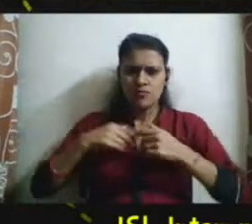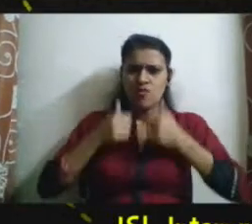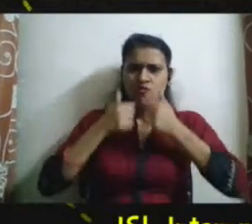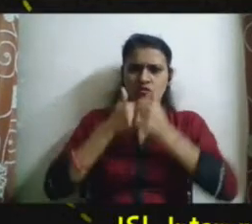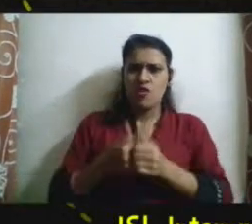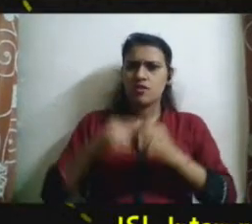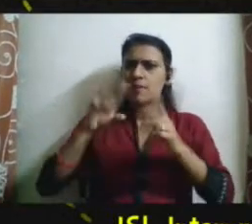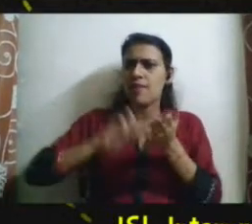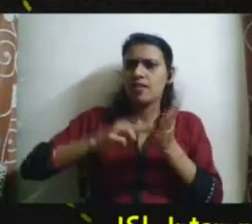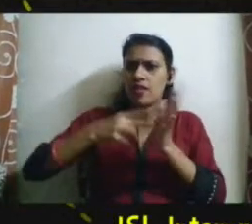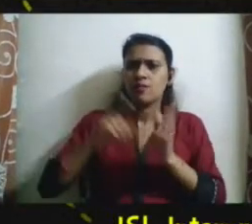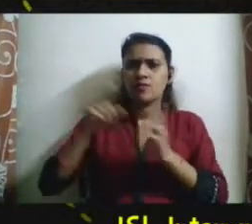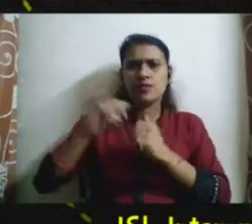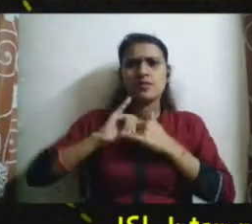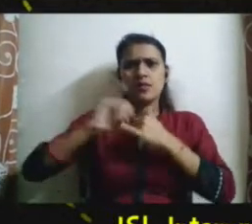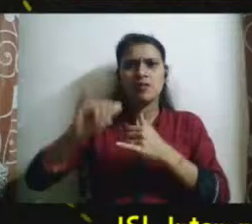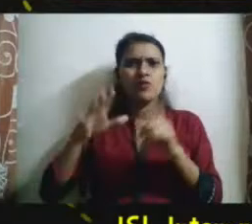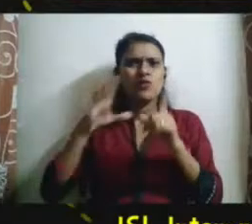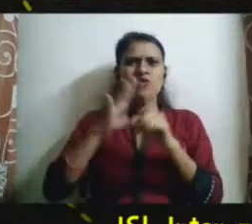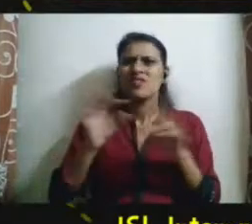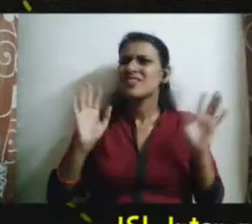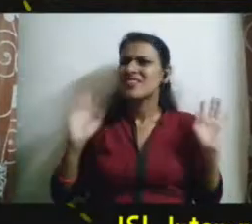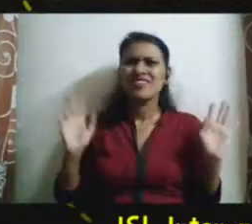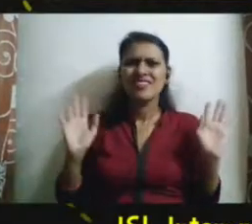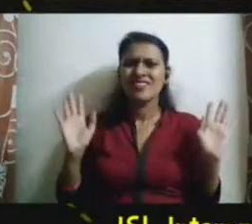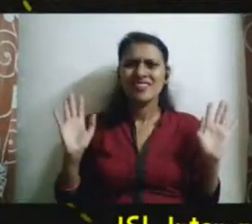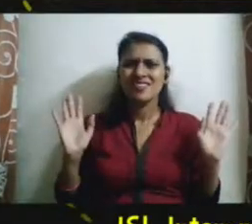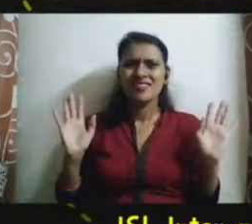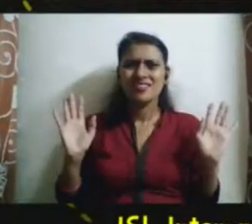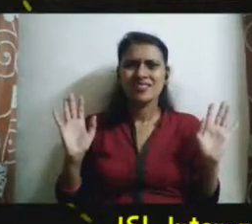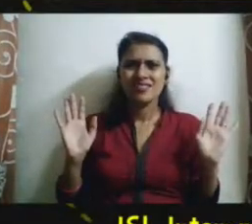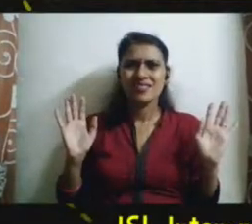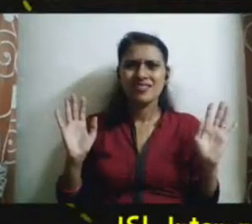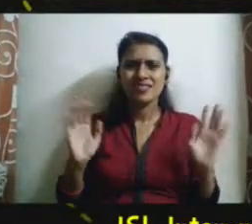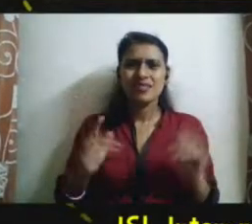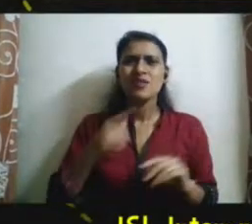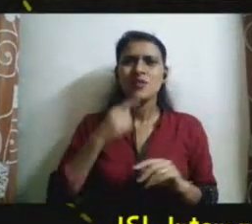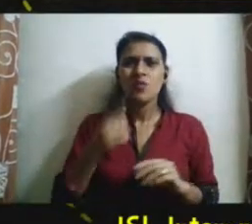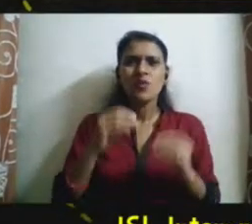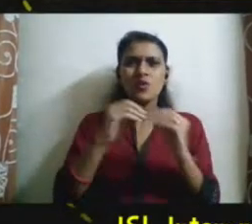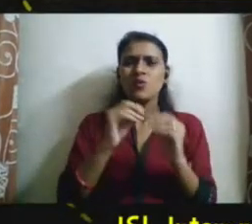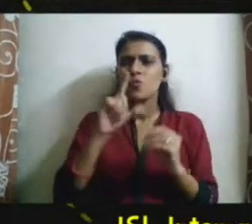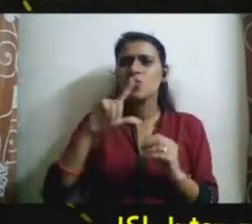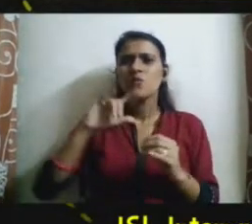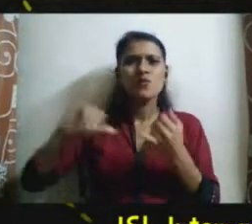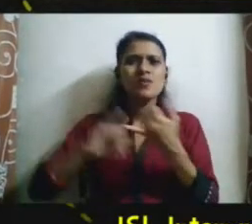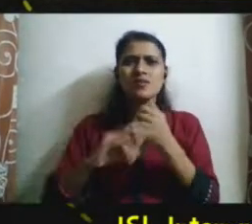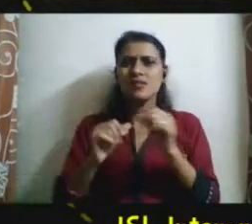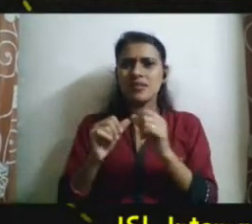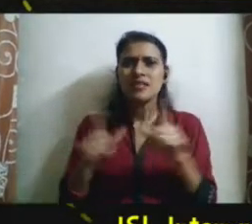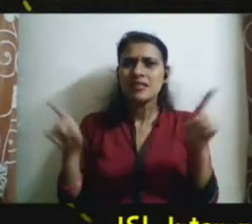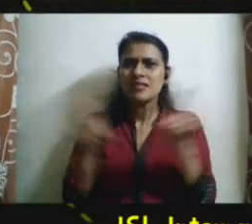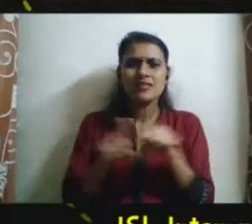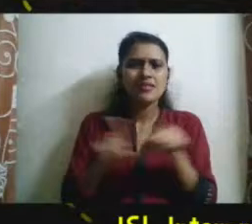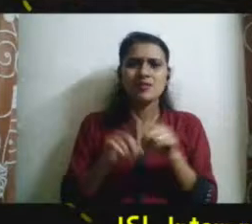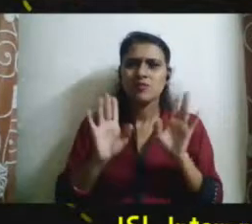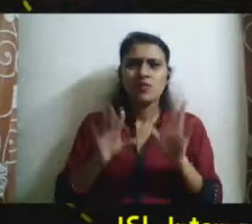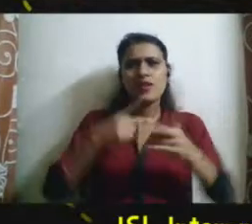we consider bullseye. So the bullseye itself actually can be different for different people.